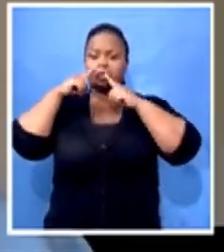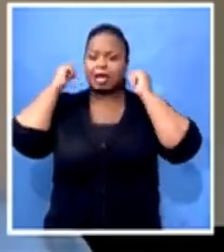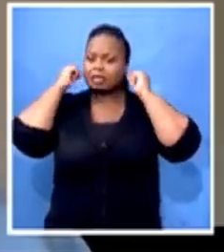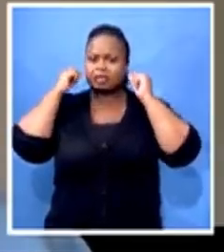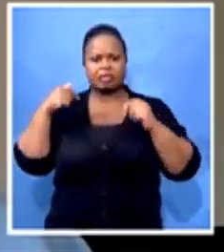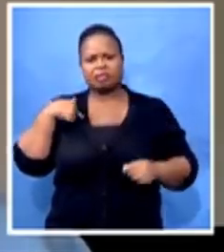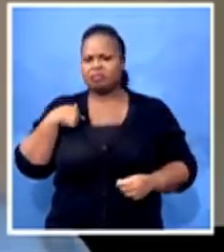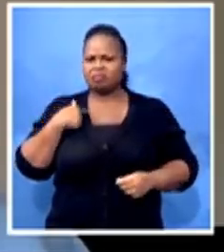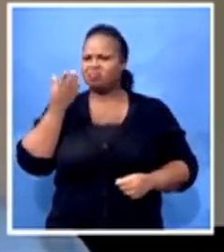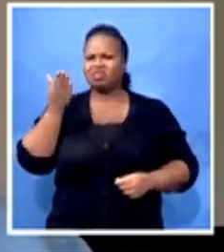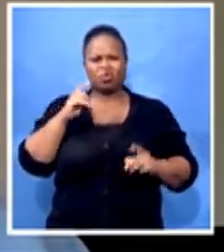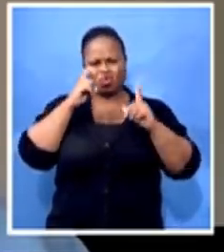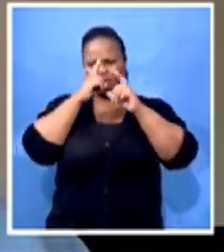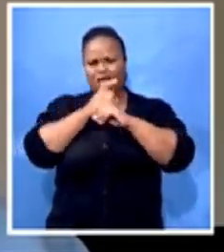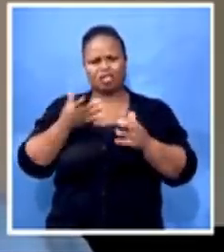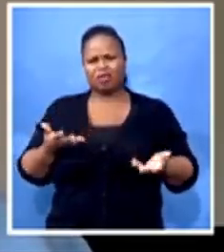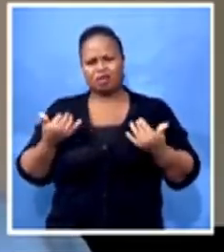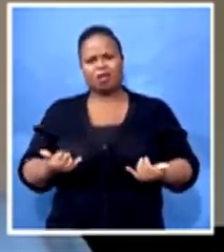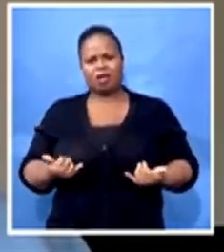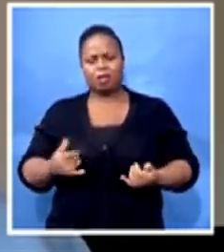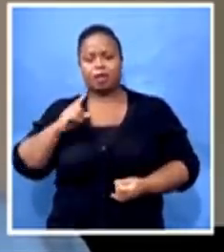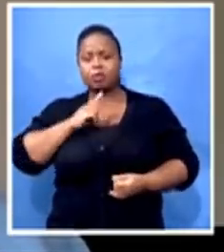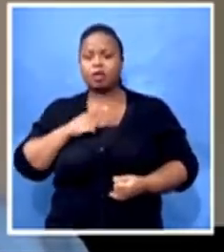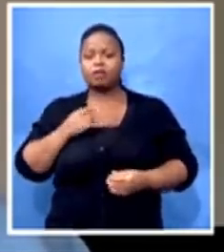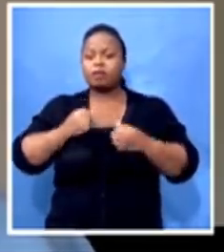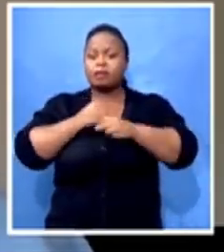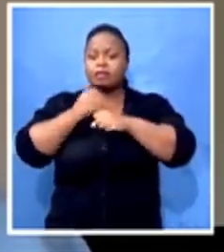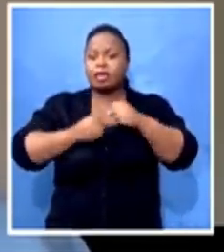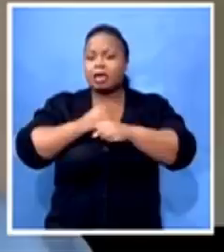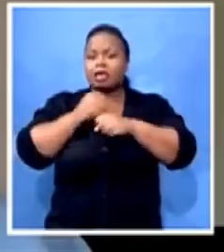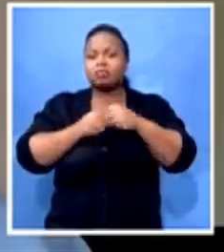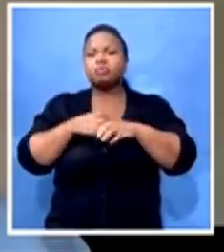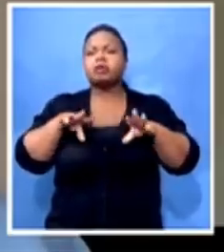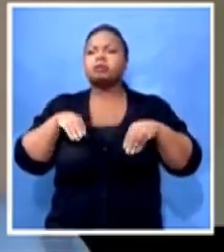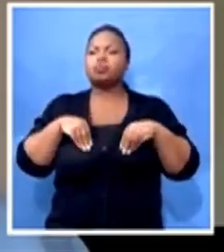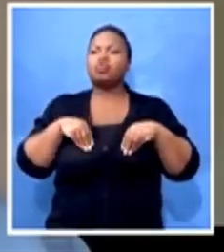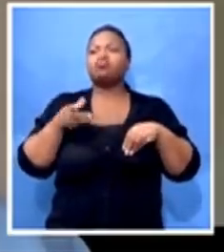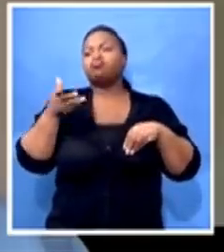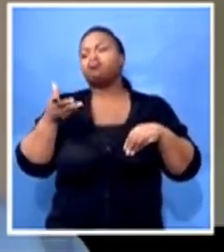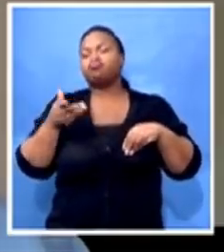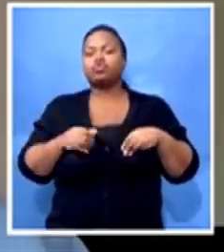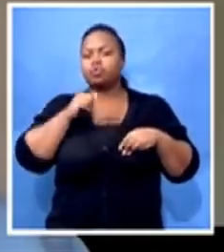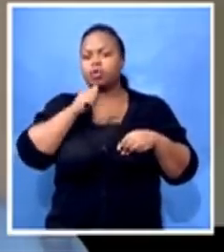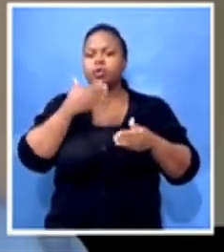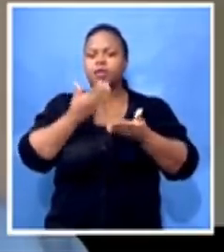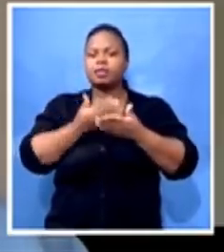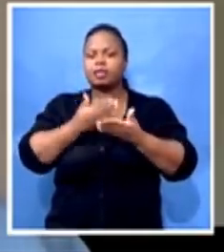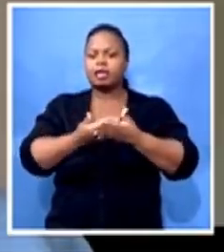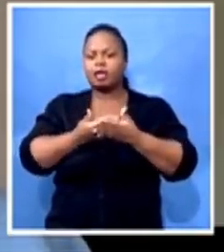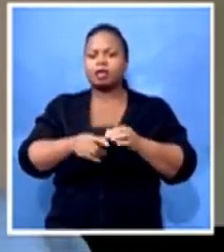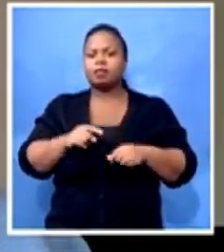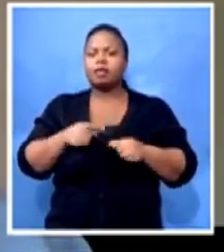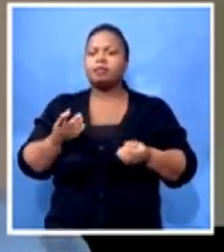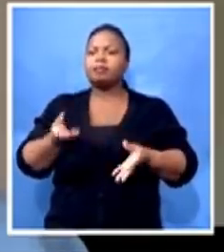but over the years, we've accepted that we will import manufactured goods from other countries instead of